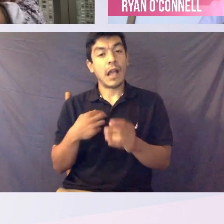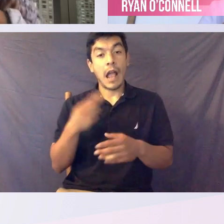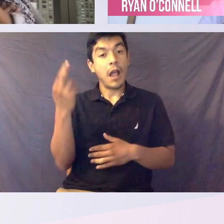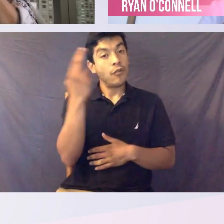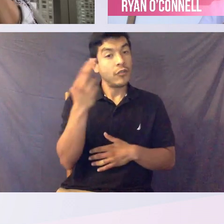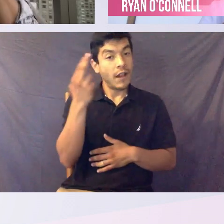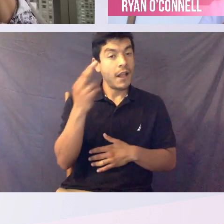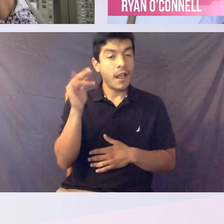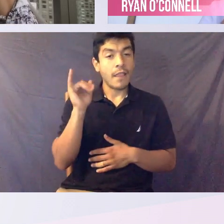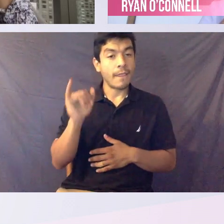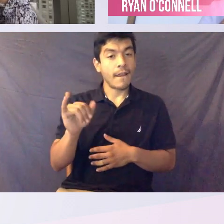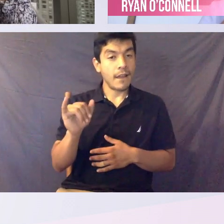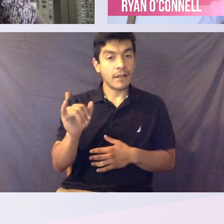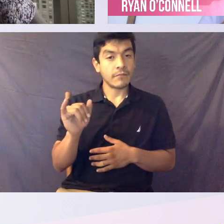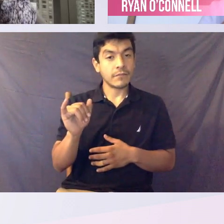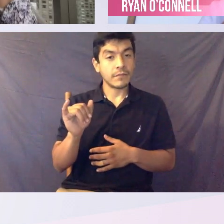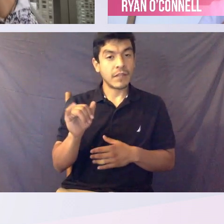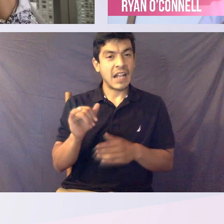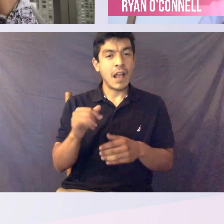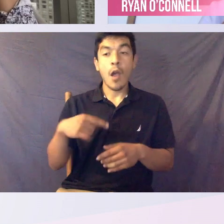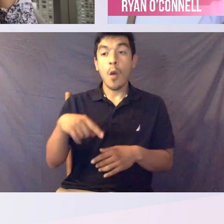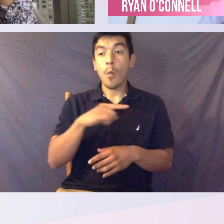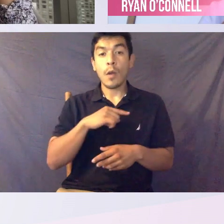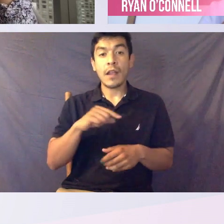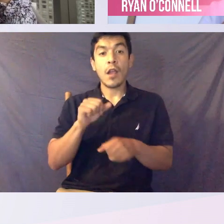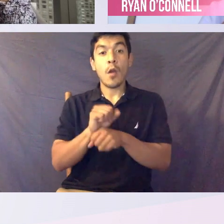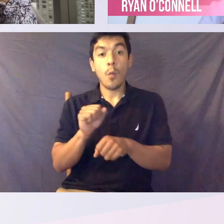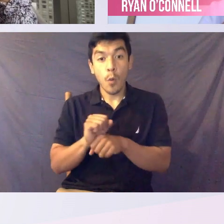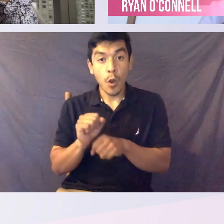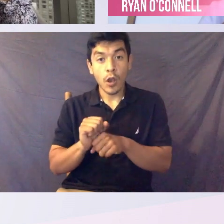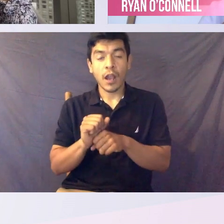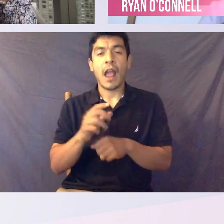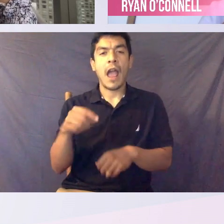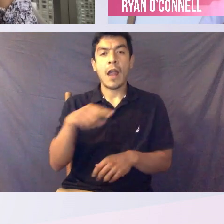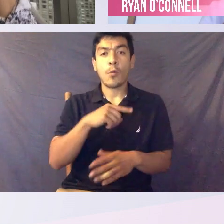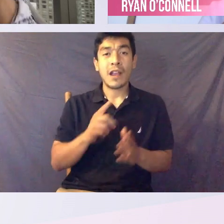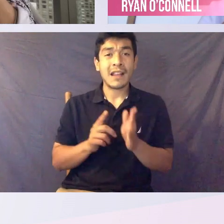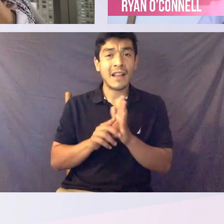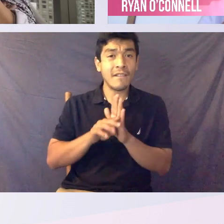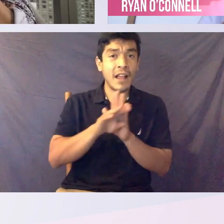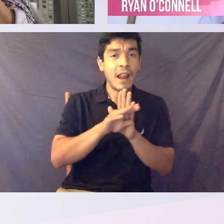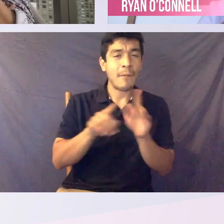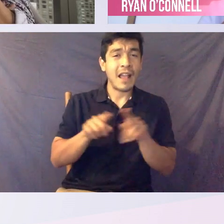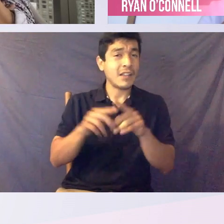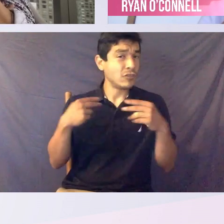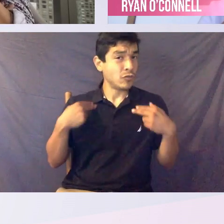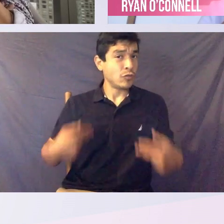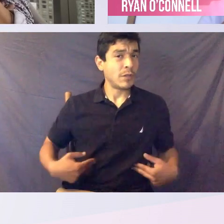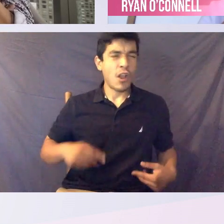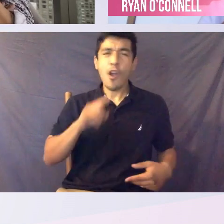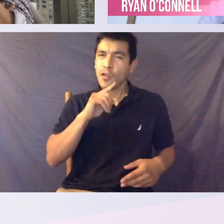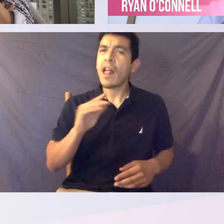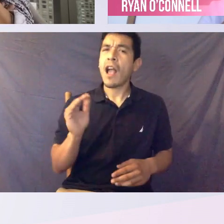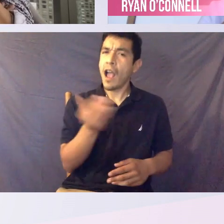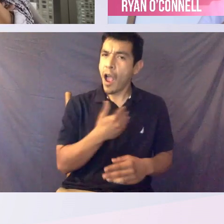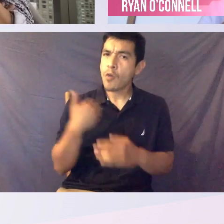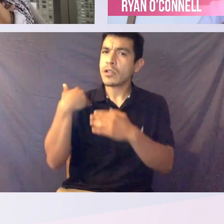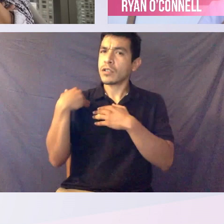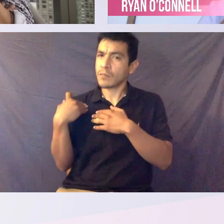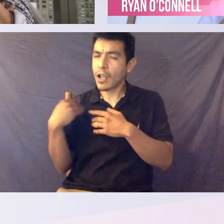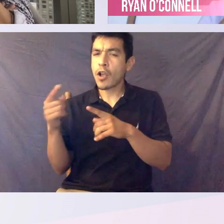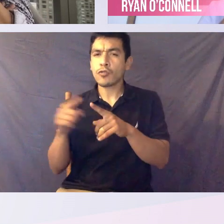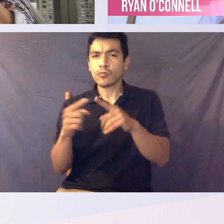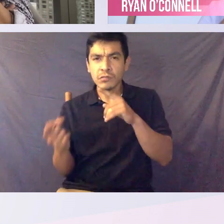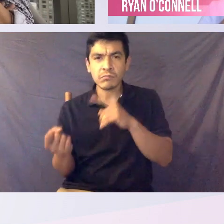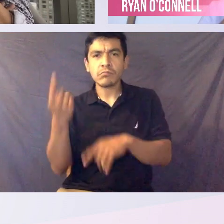that we work and we develop as humans too, it's our responsibility to kind of acknowledge when we have